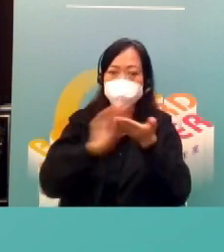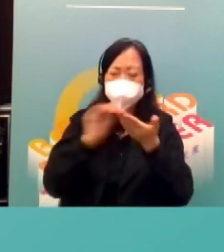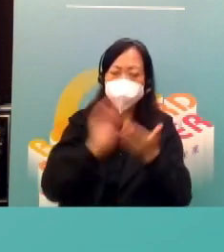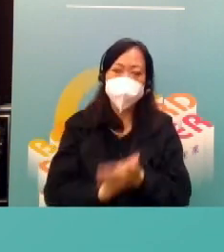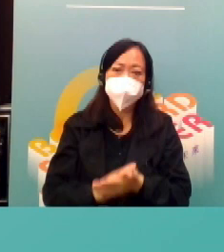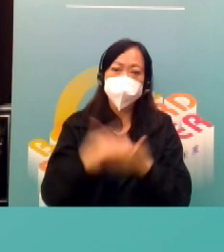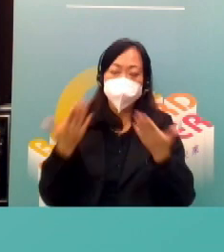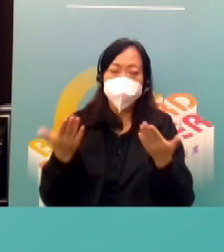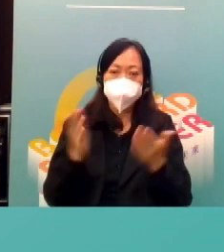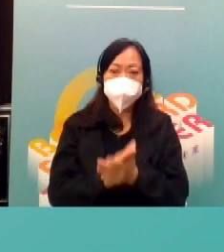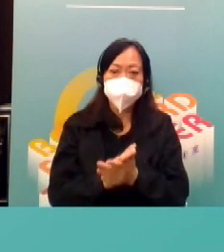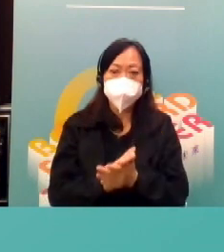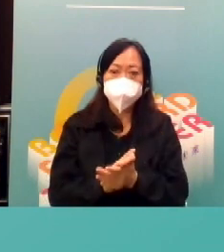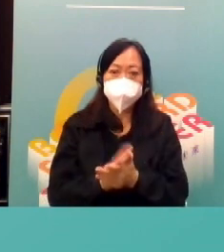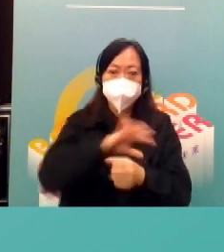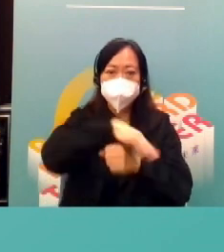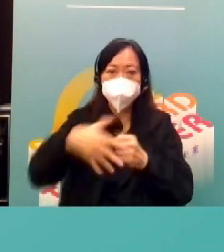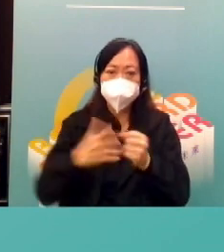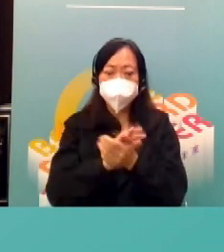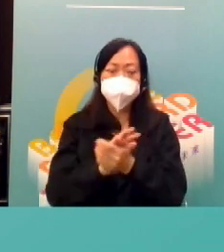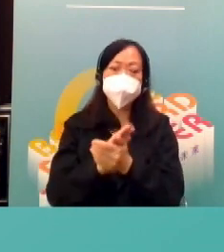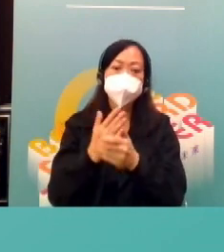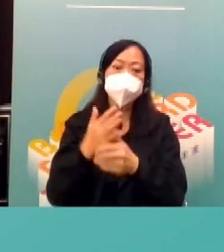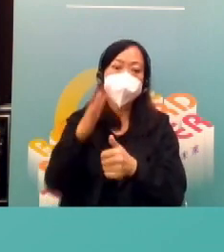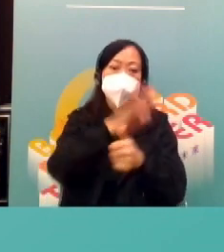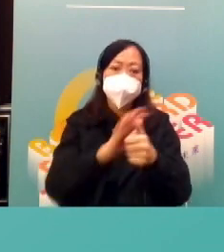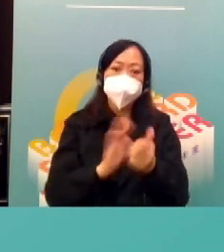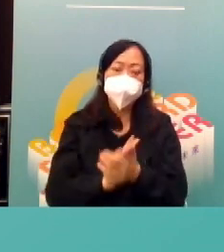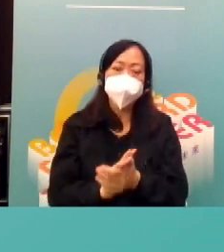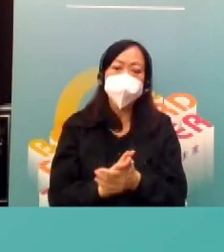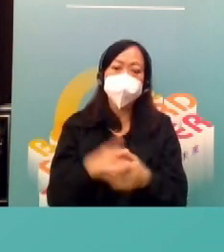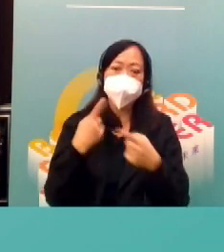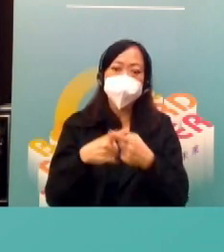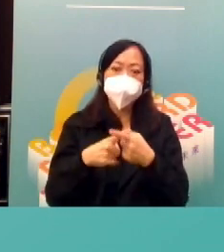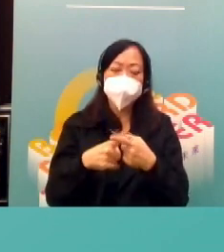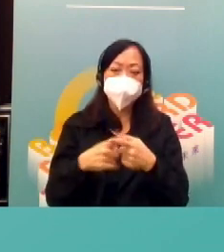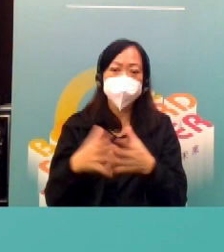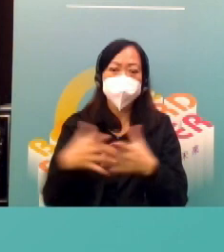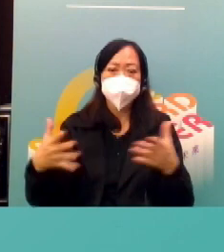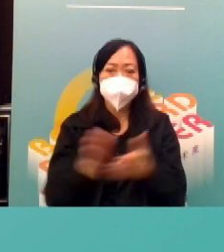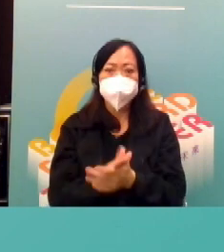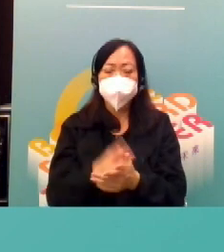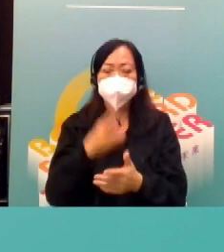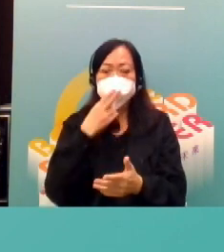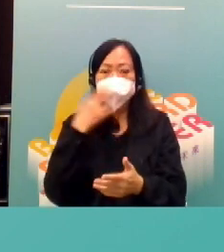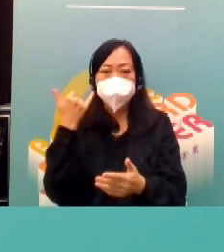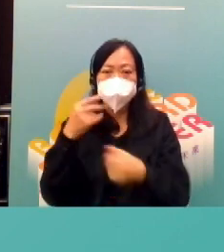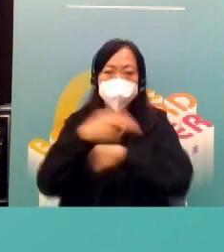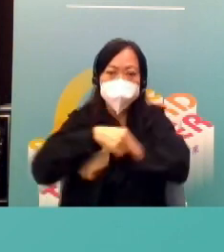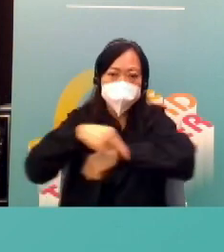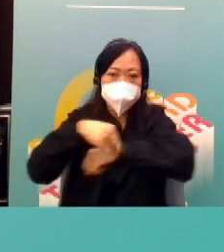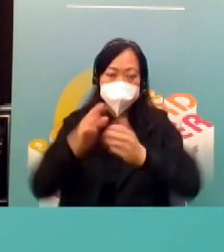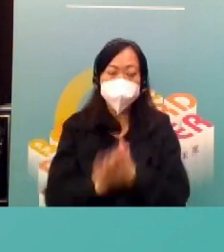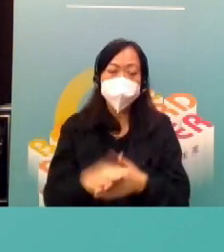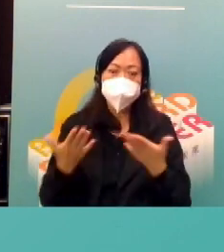is growing very, very strongly, and is estimated to have exceeded $1 trillion for the first time